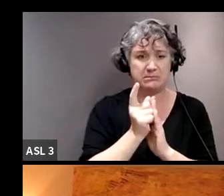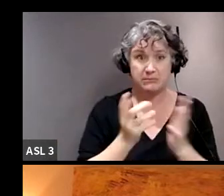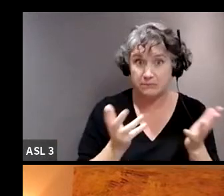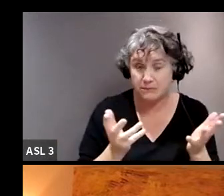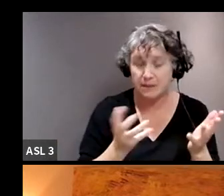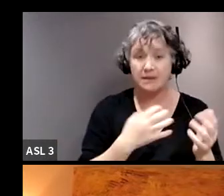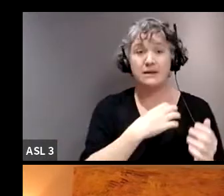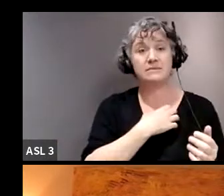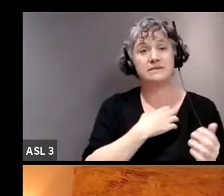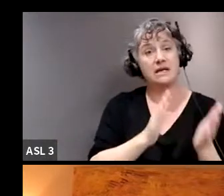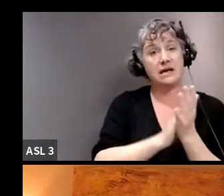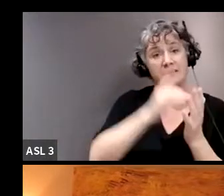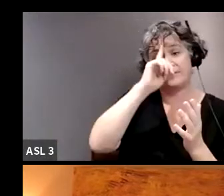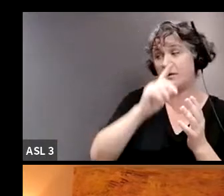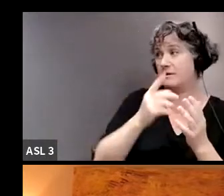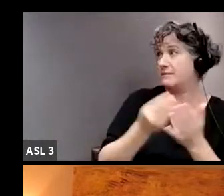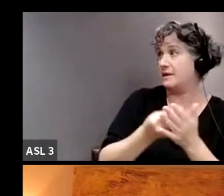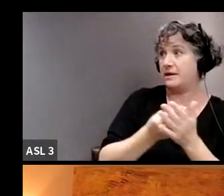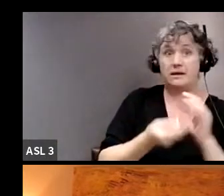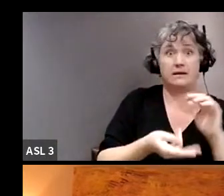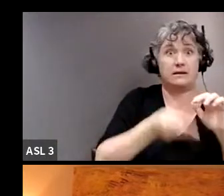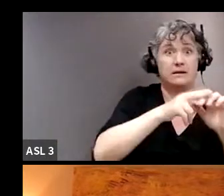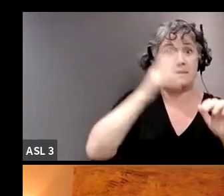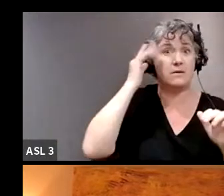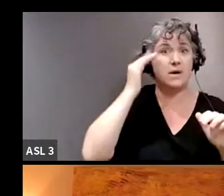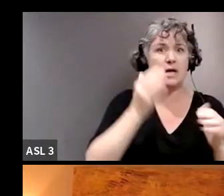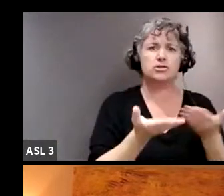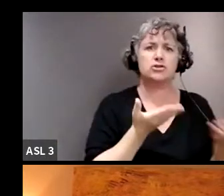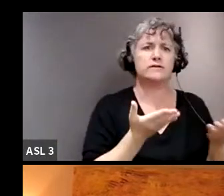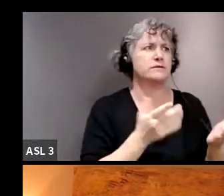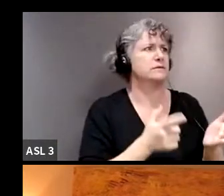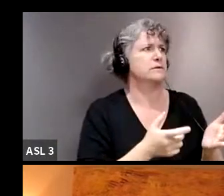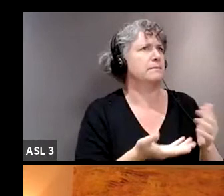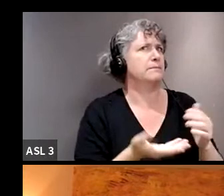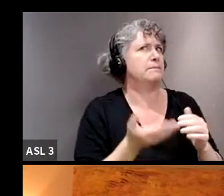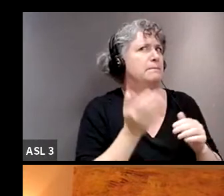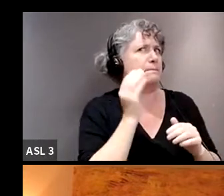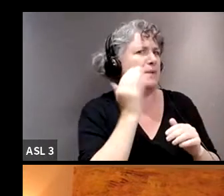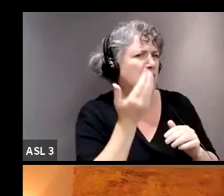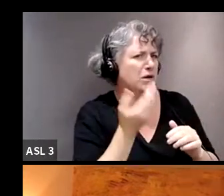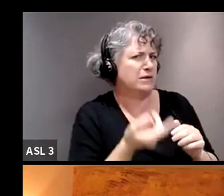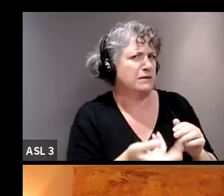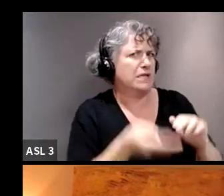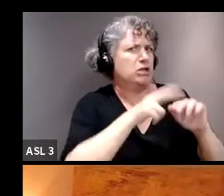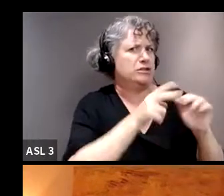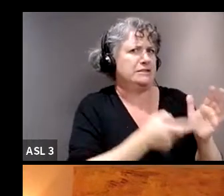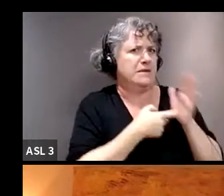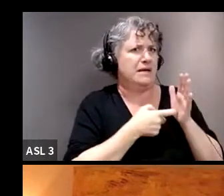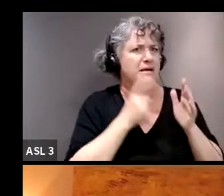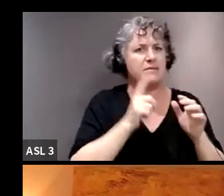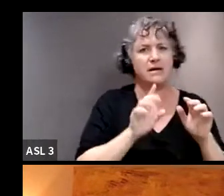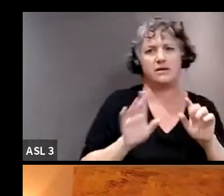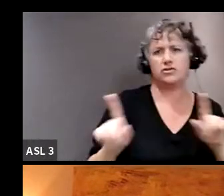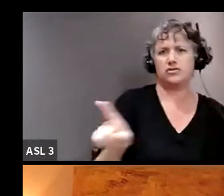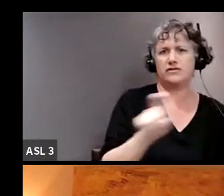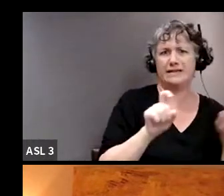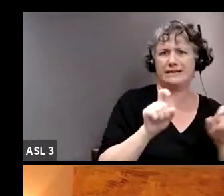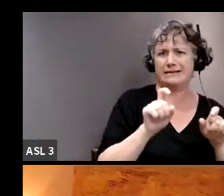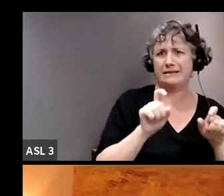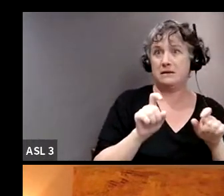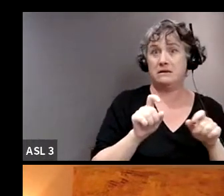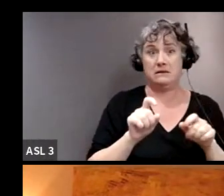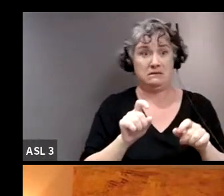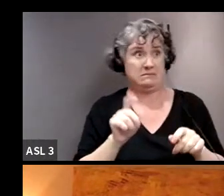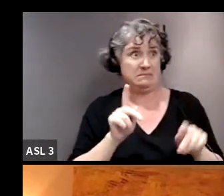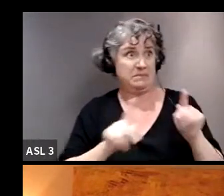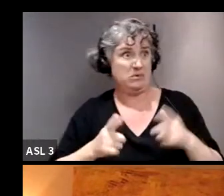ask for money in their budget is the apparent increase in demand for their service but but this isn't even consistent with their own survey they conducted where 73 of residents think that